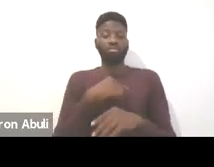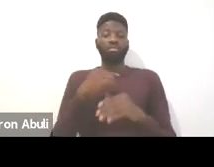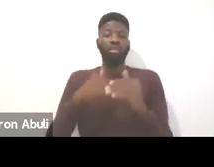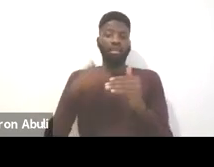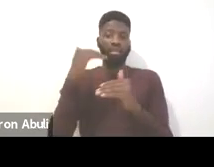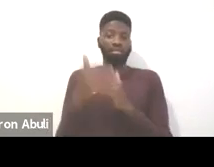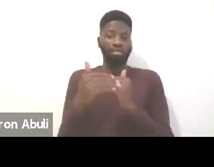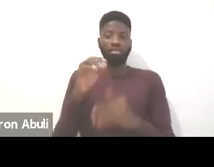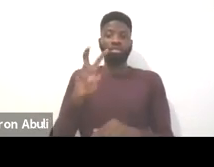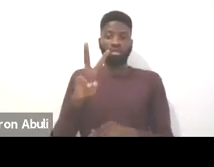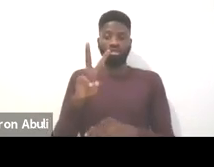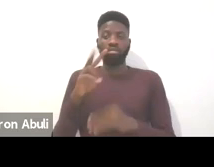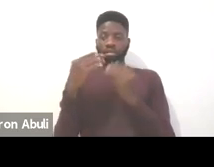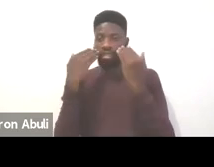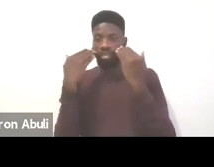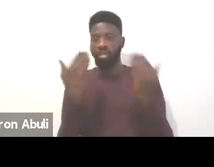next CV.